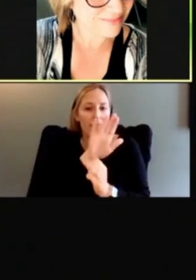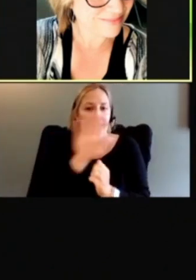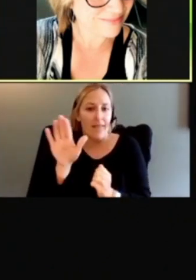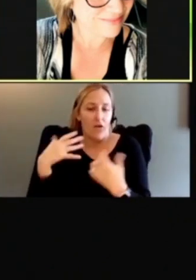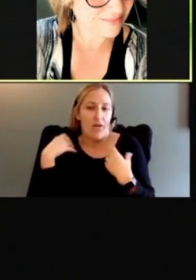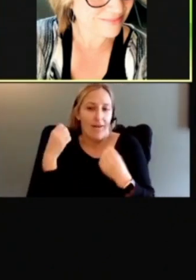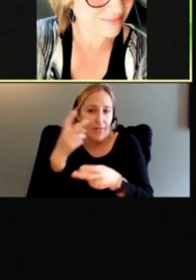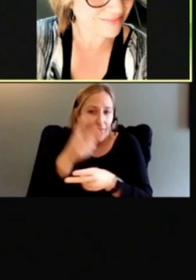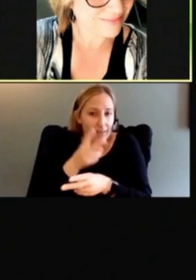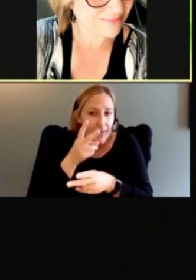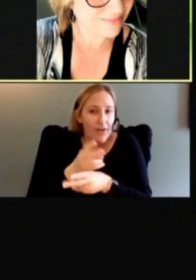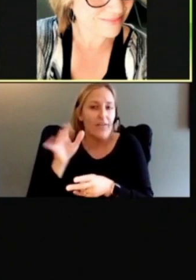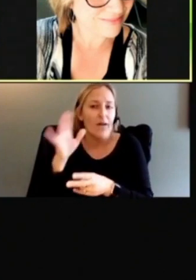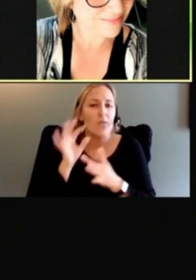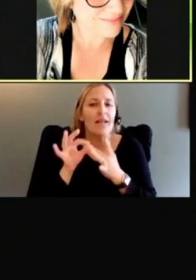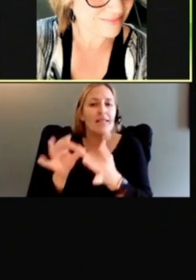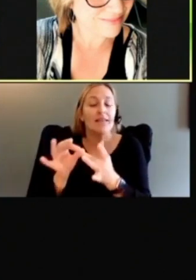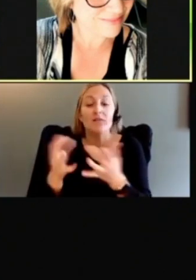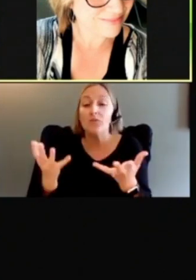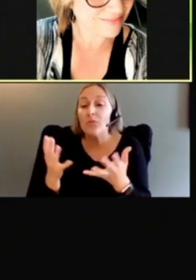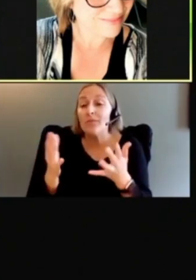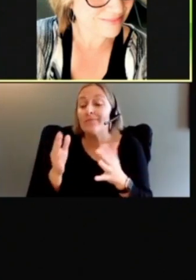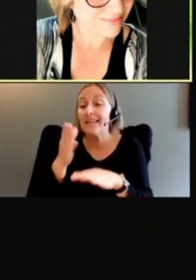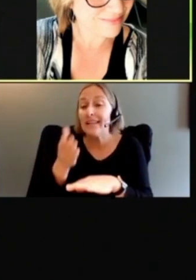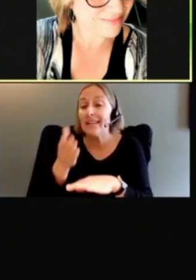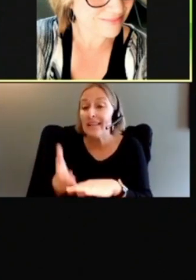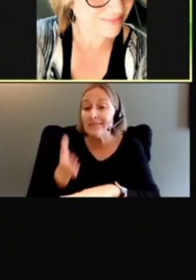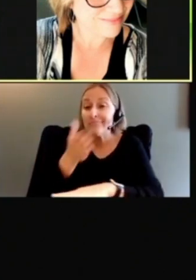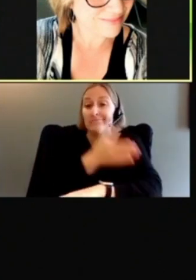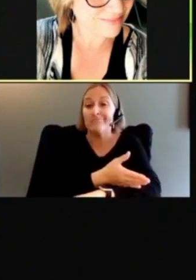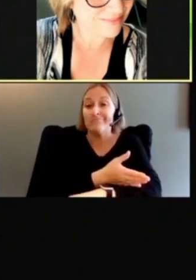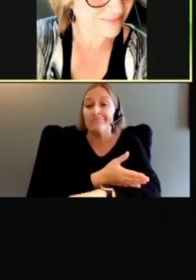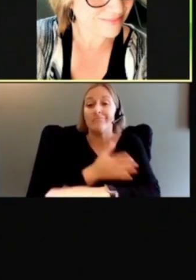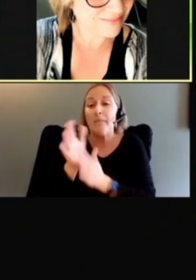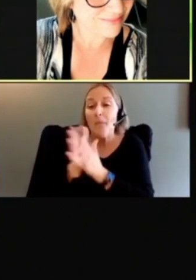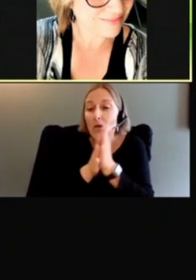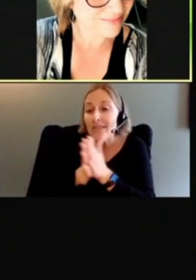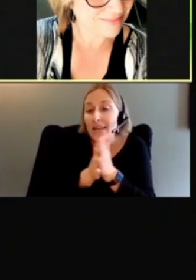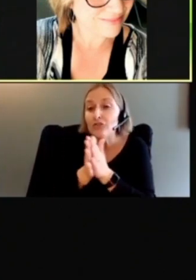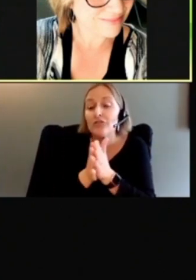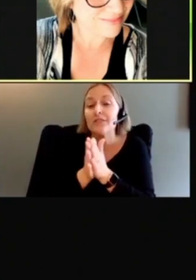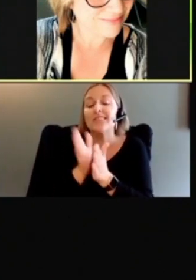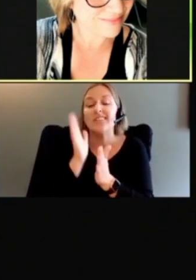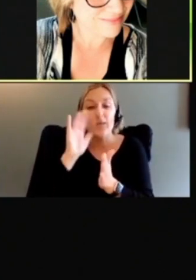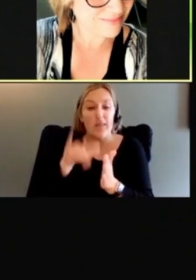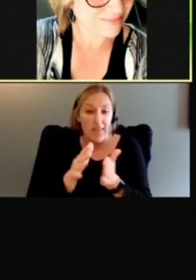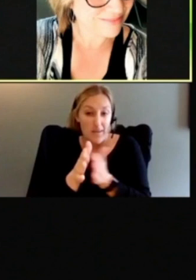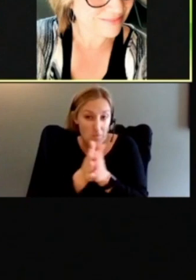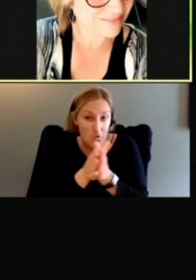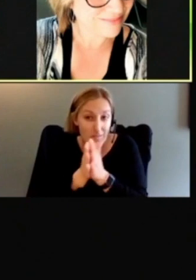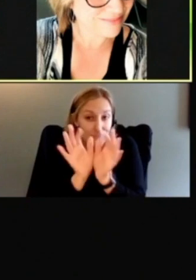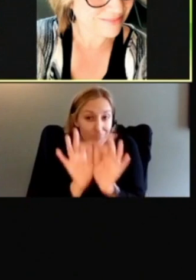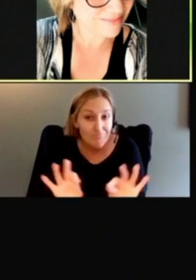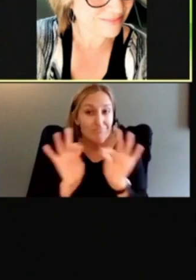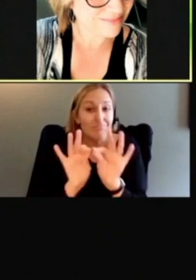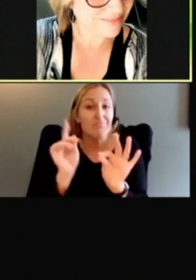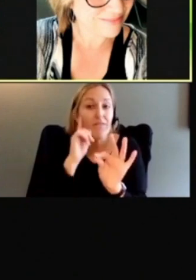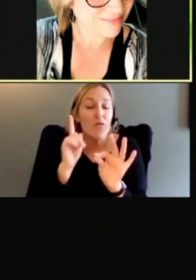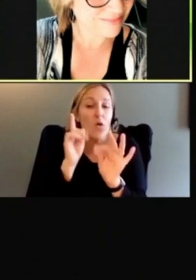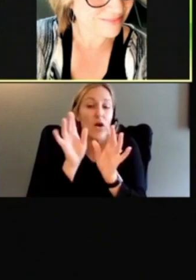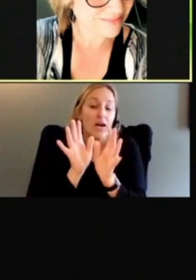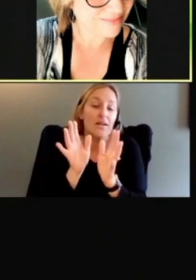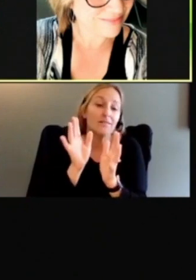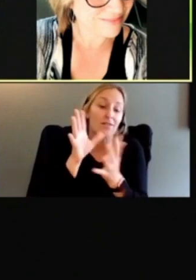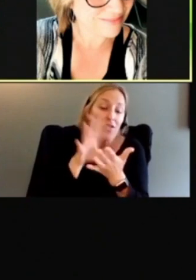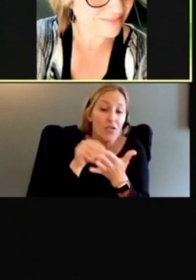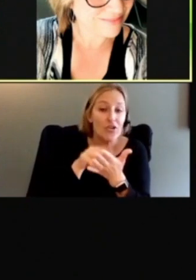leads to increased motivation. And motivation is essential for an effective learning experience, whether it's